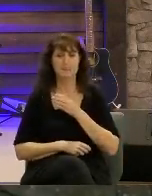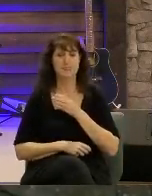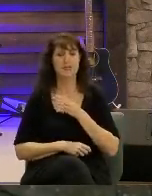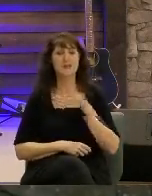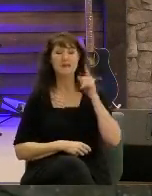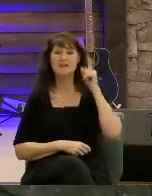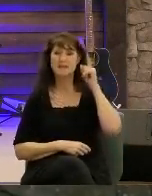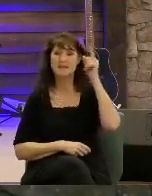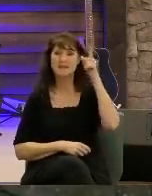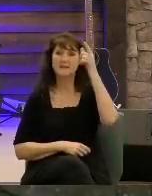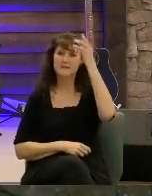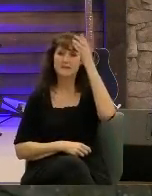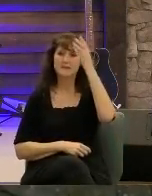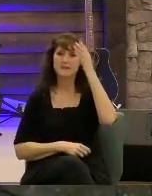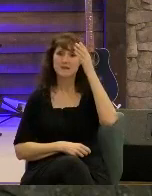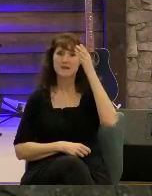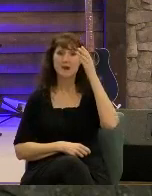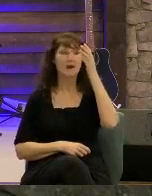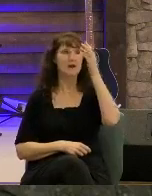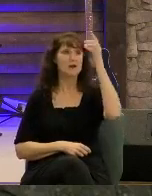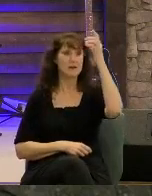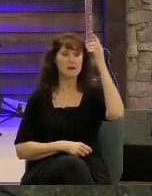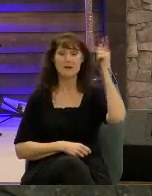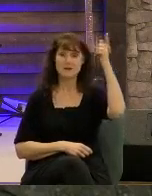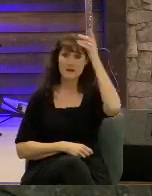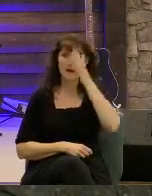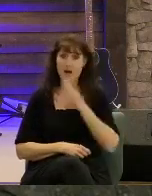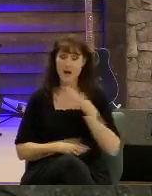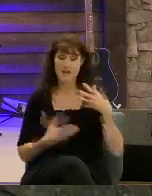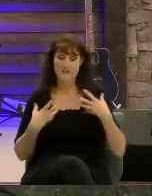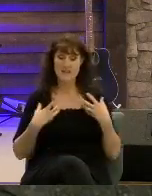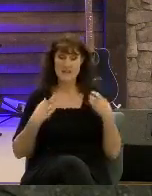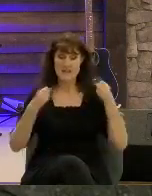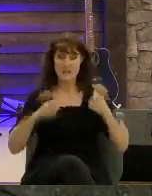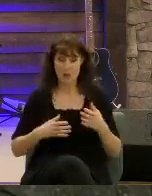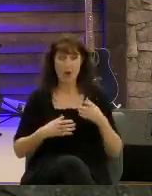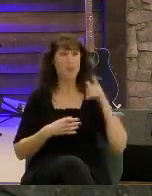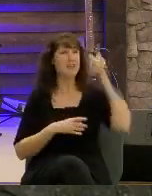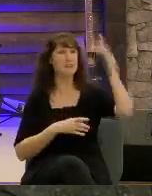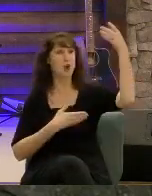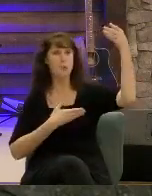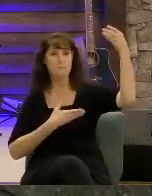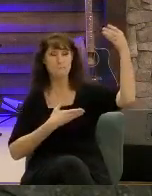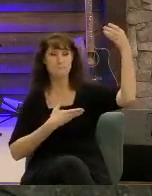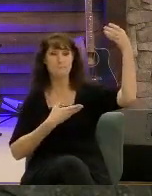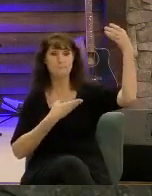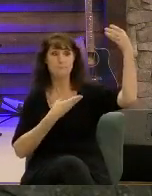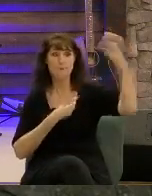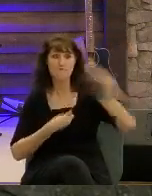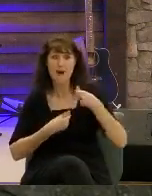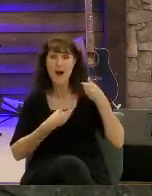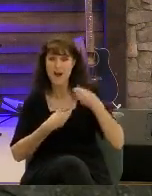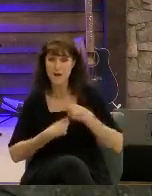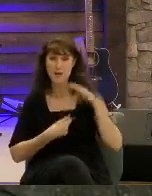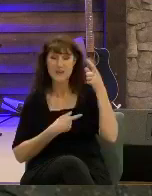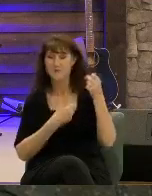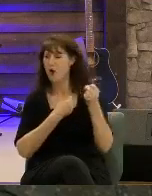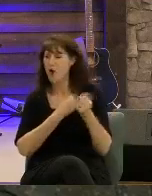He's a God, our healer, right? He's a God, our provider. He's the banner. He's our